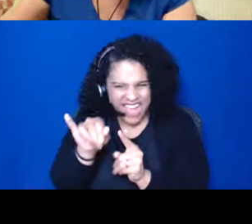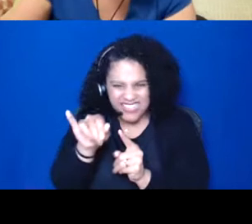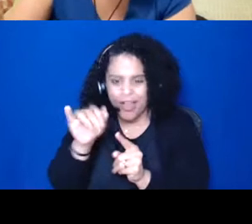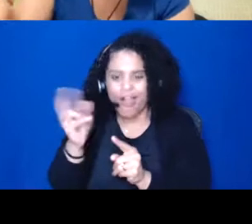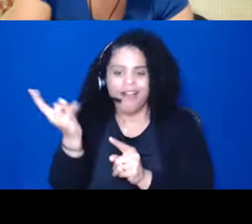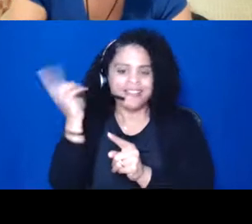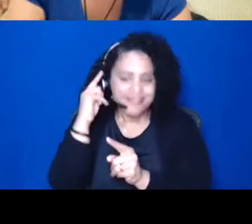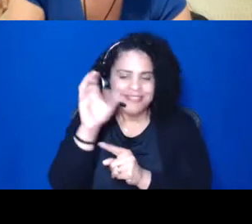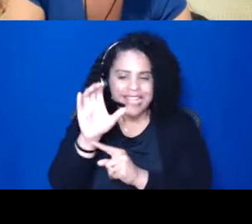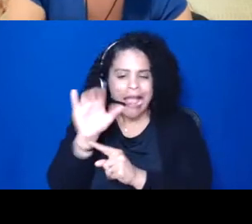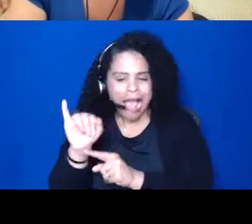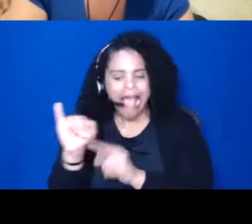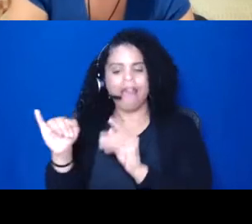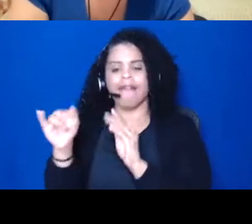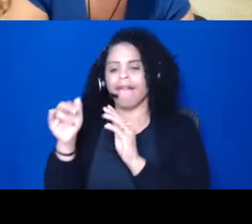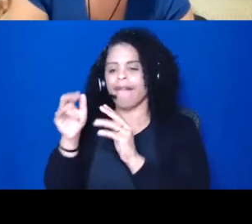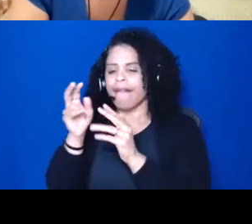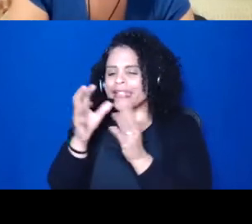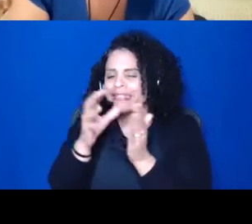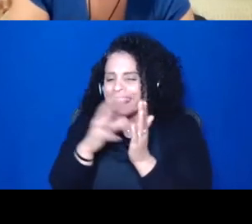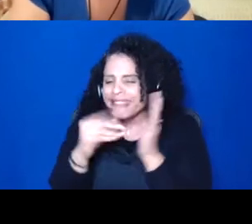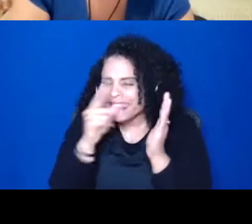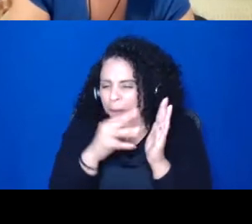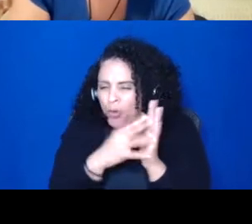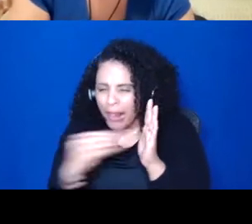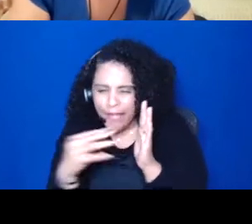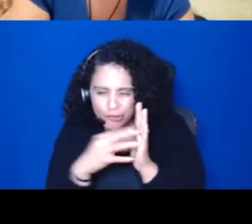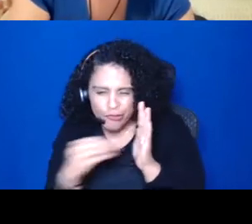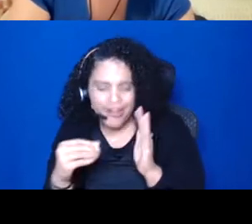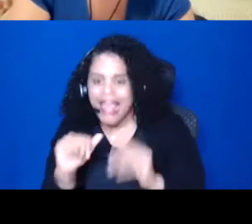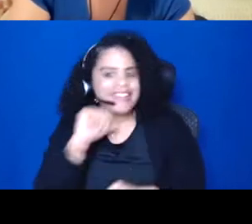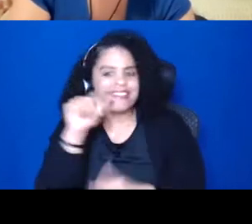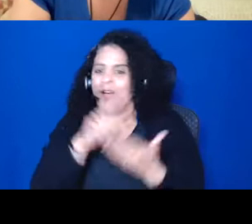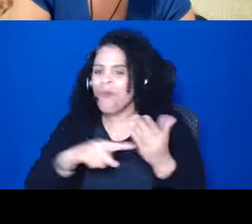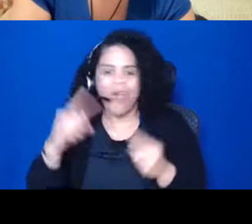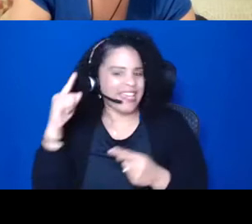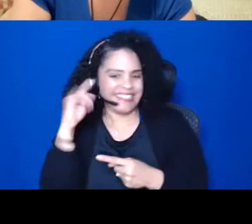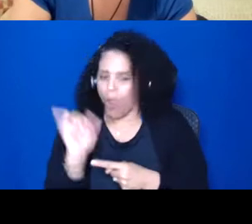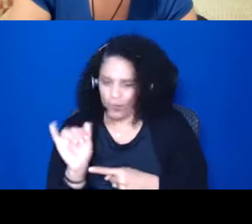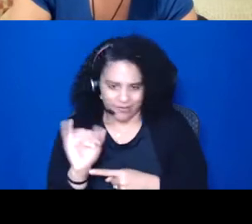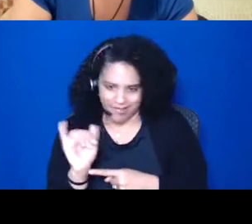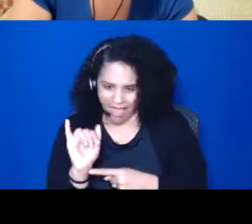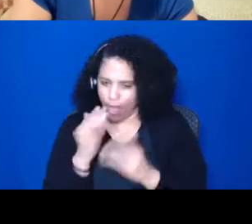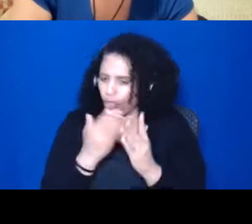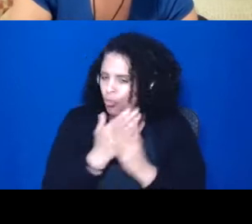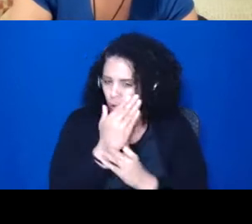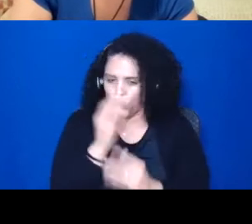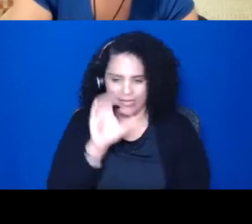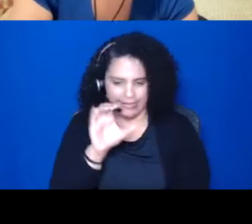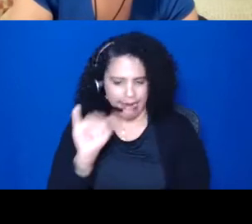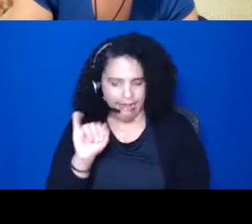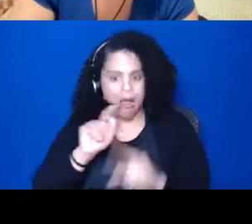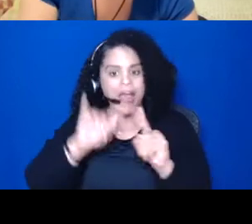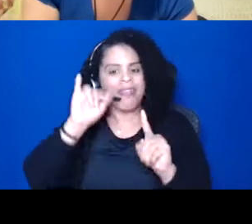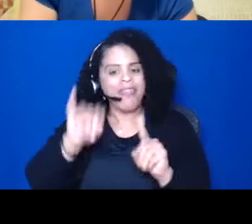about. Again, this is not what it actually sounds like to hear through a cochlear implant, but this is the